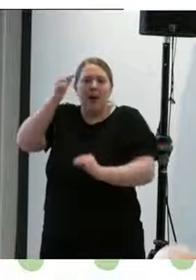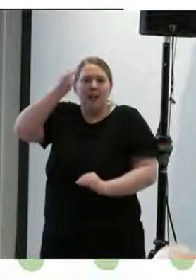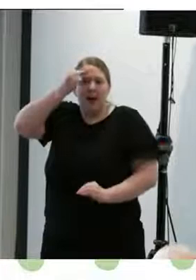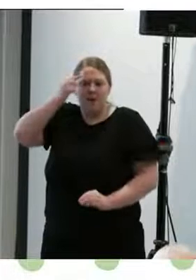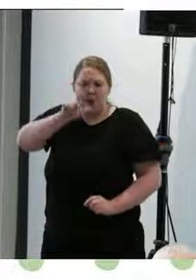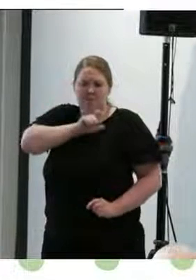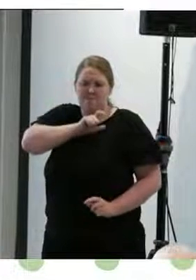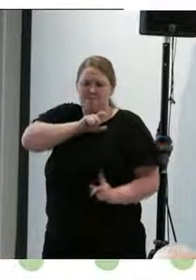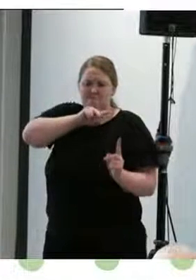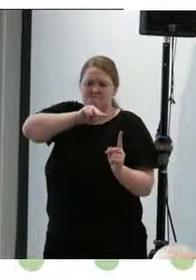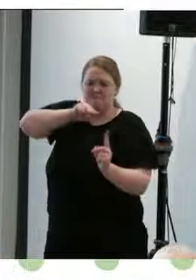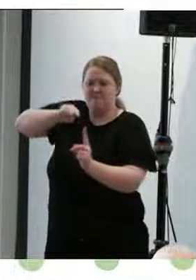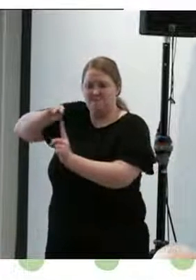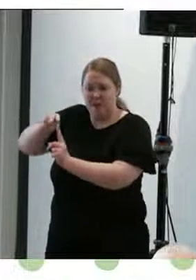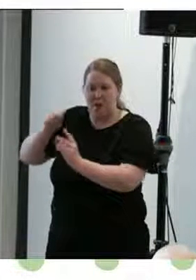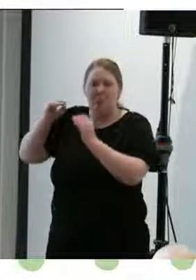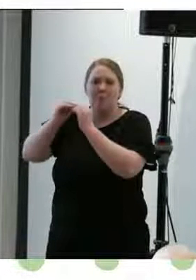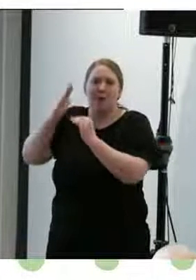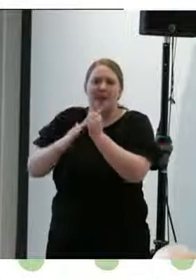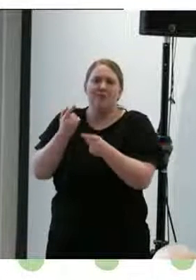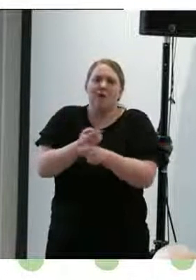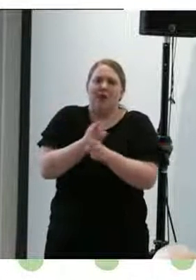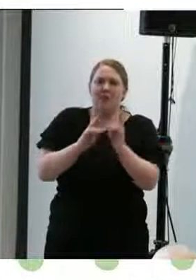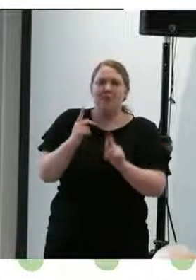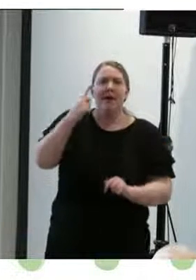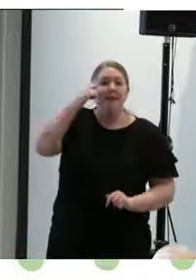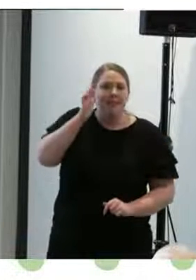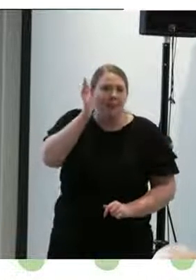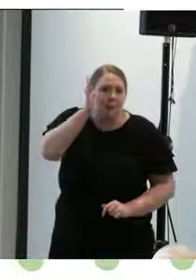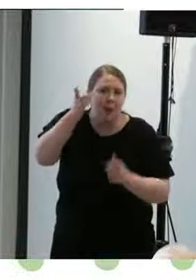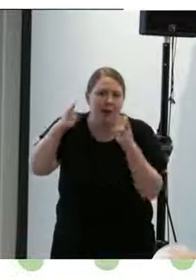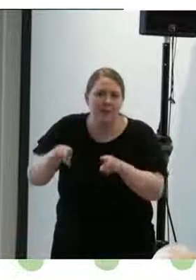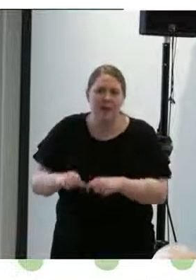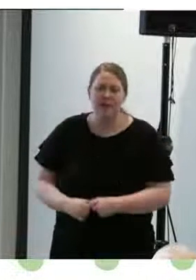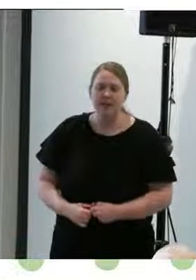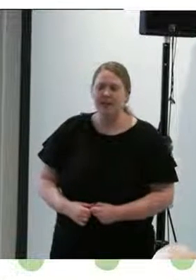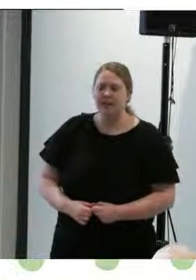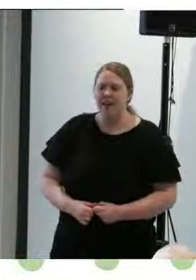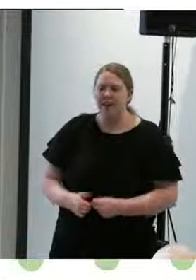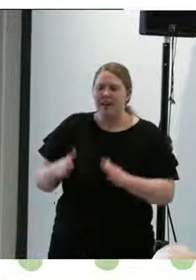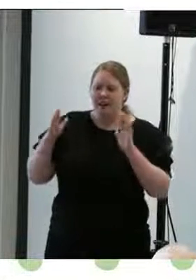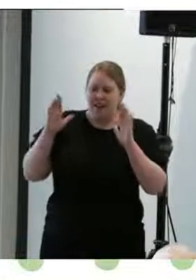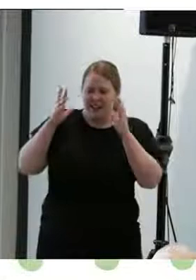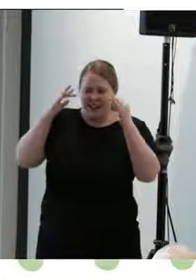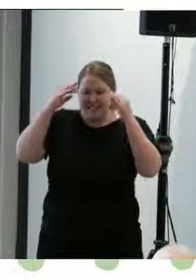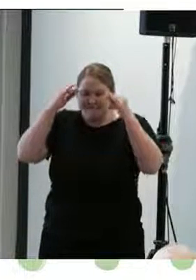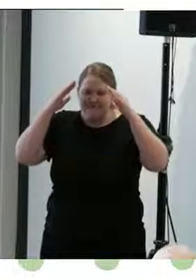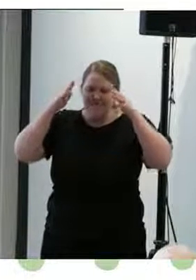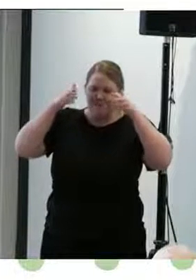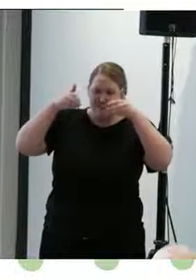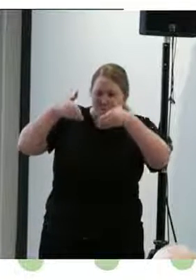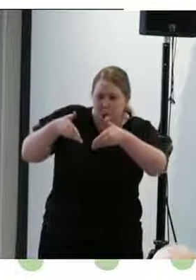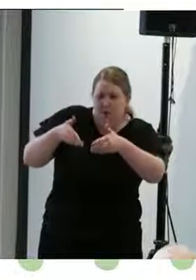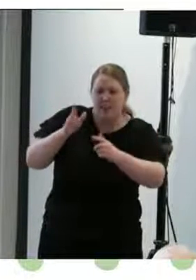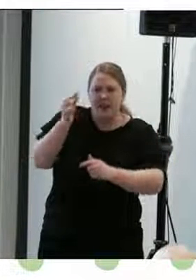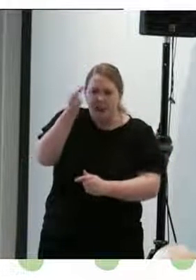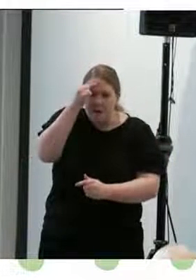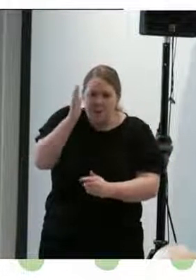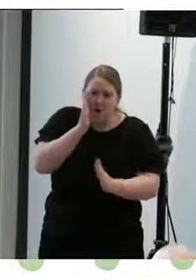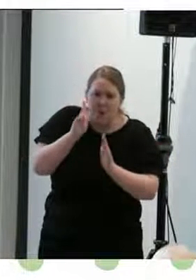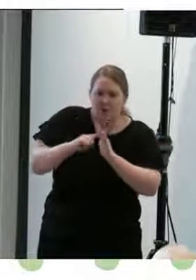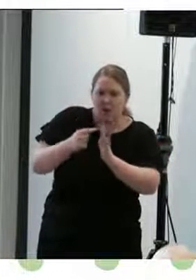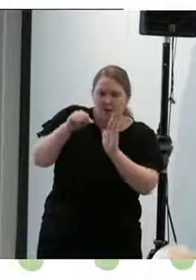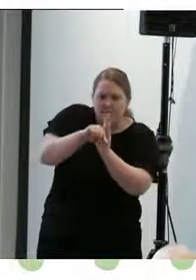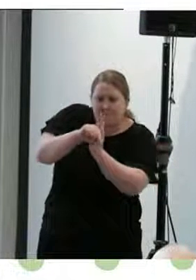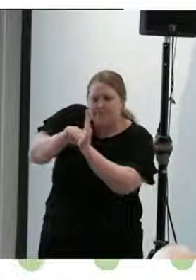it's easier to control. I think they're gonna try to do that. And as he hones in on this government as this secretly murderous force,